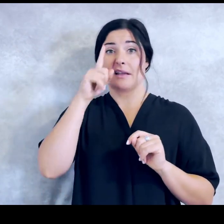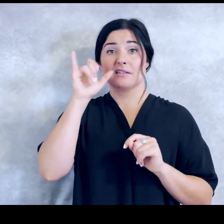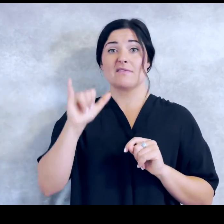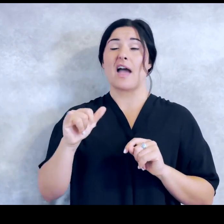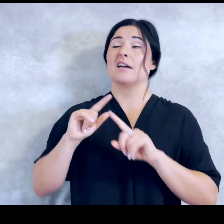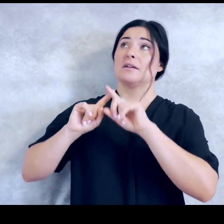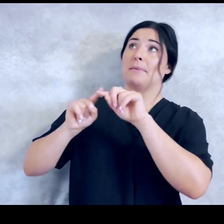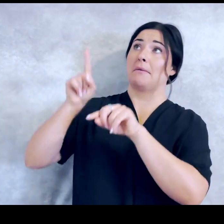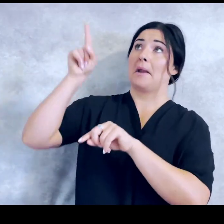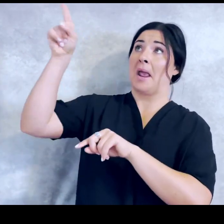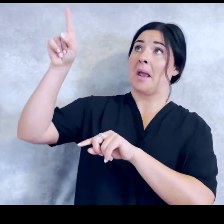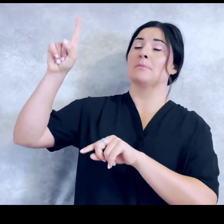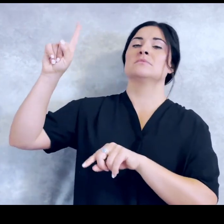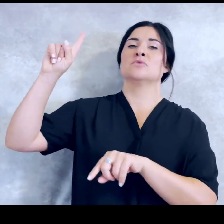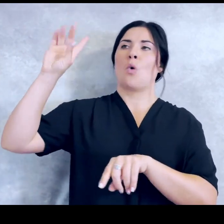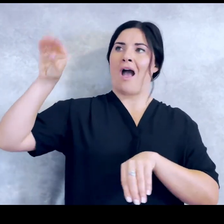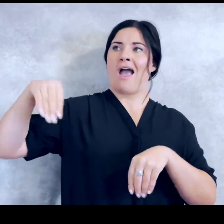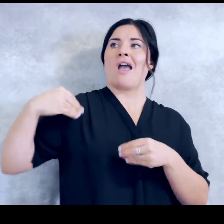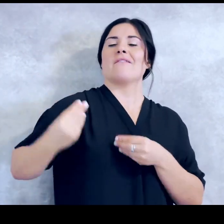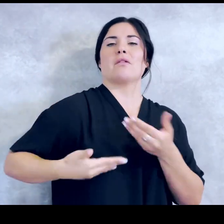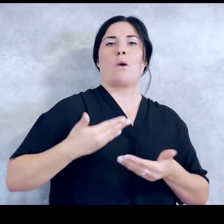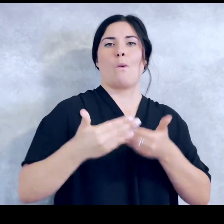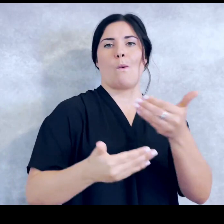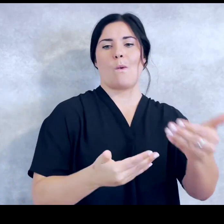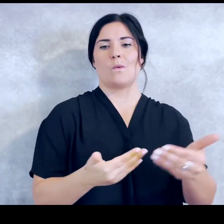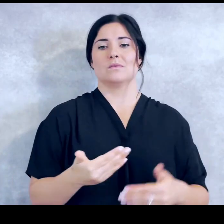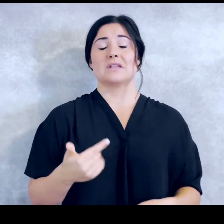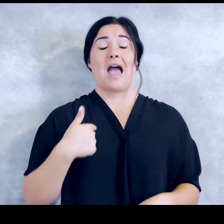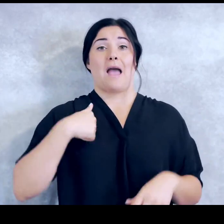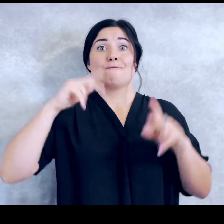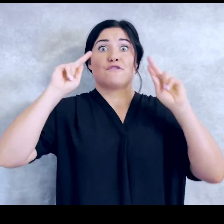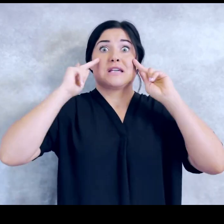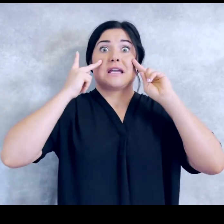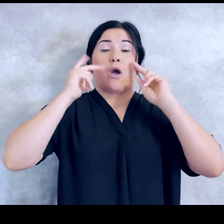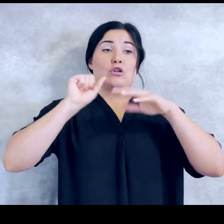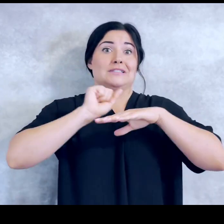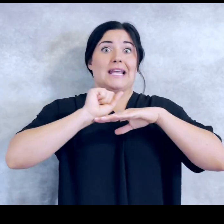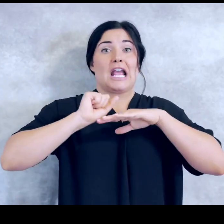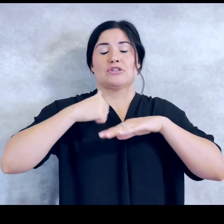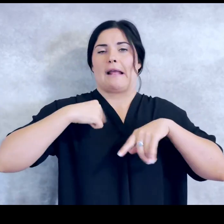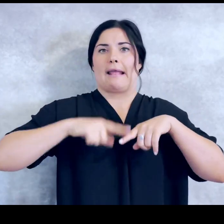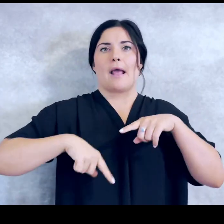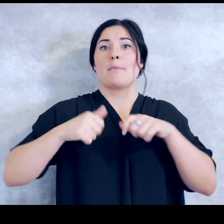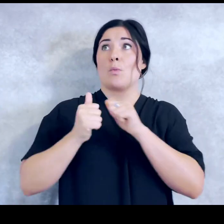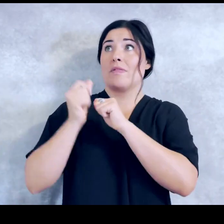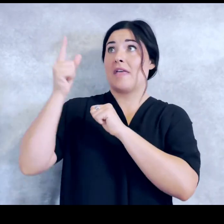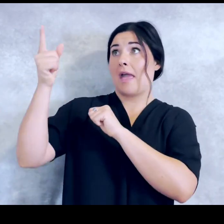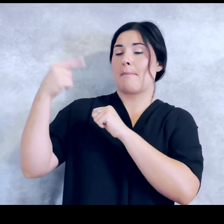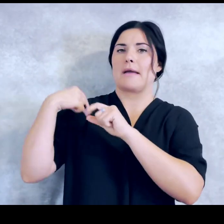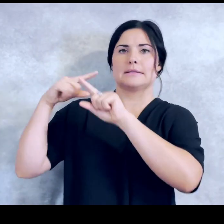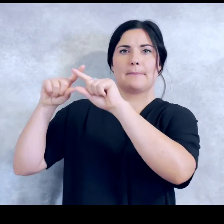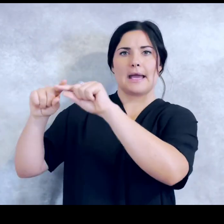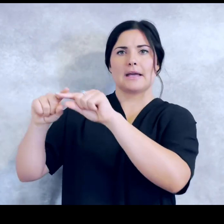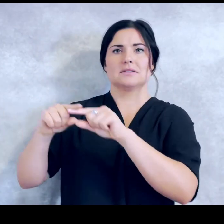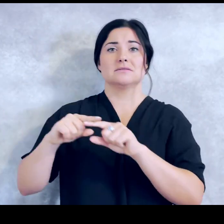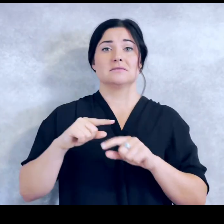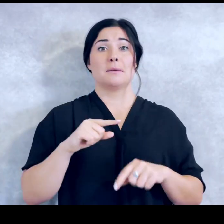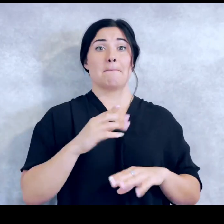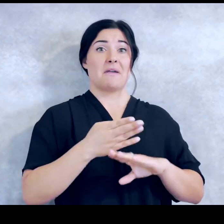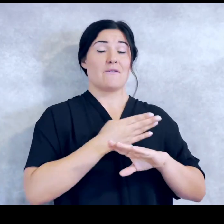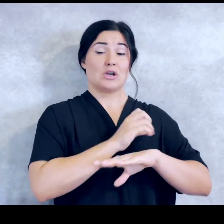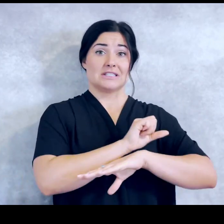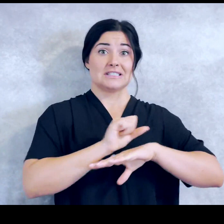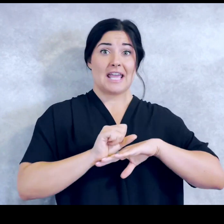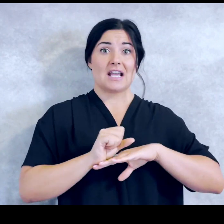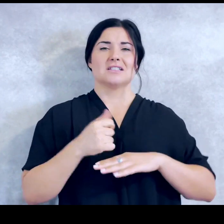it, I rely on the Father. Yeah. So whenever you see me in front of the stage, I'm freaking out. Same girl, same. I'm in the bathroom in the backstage praying